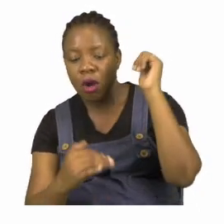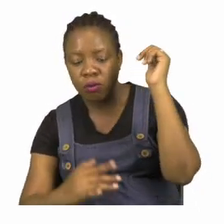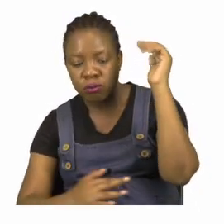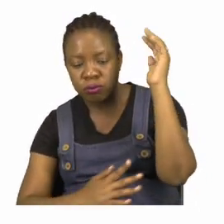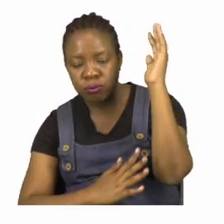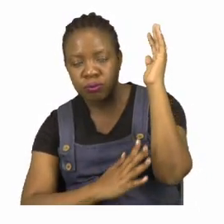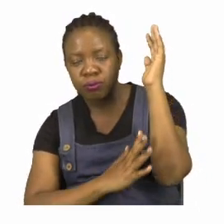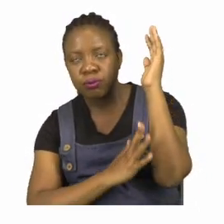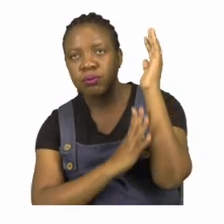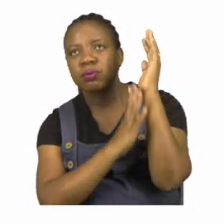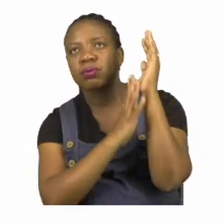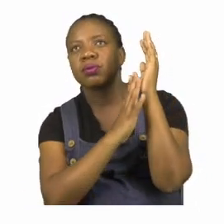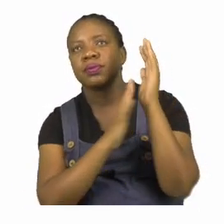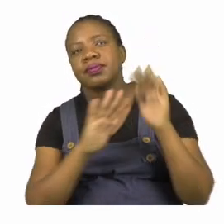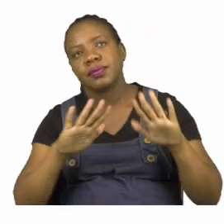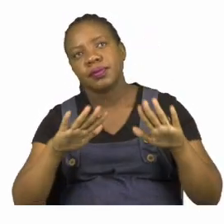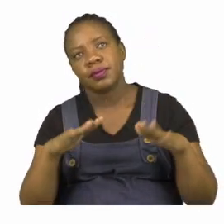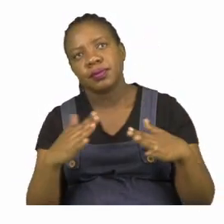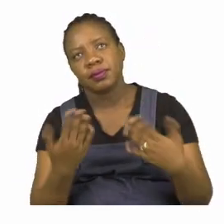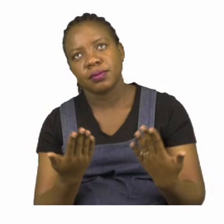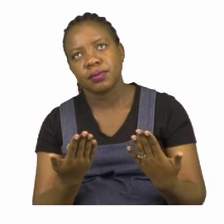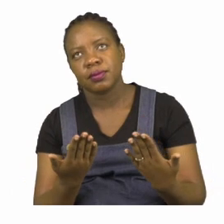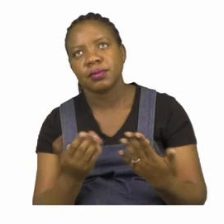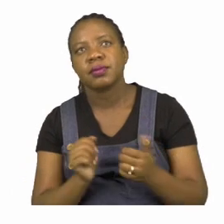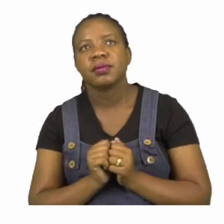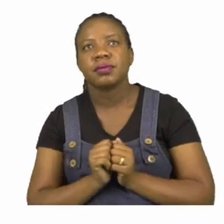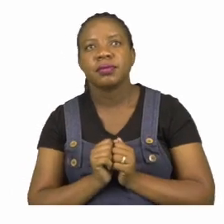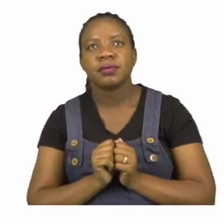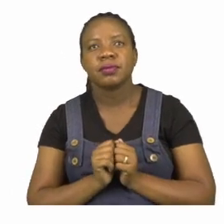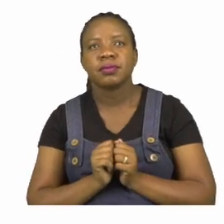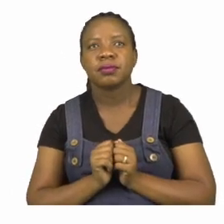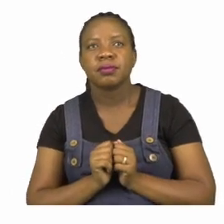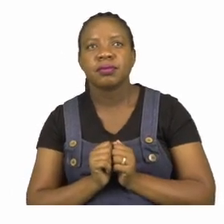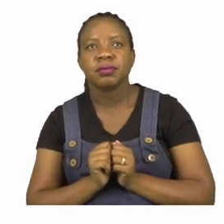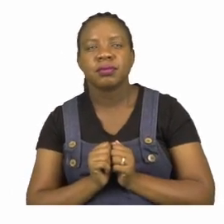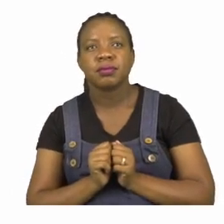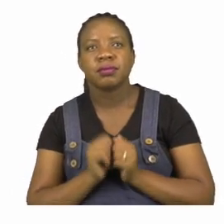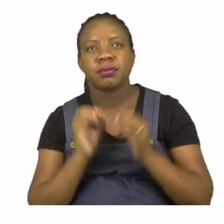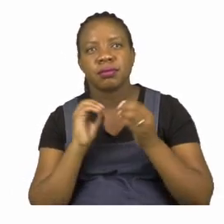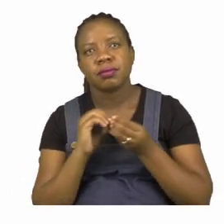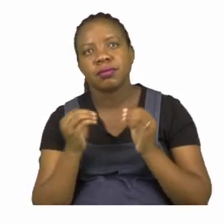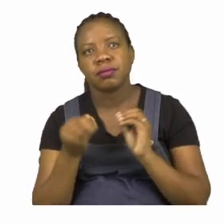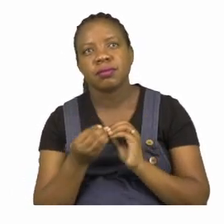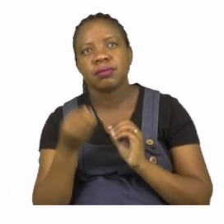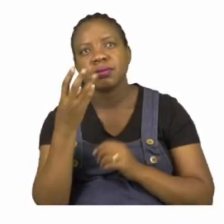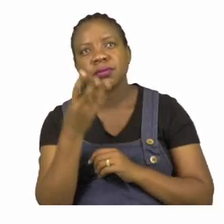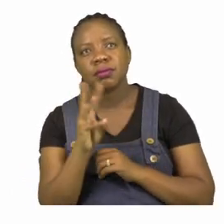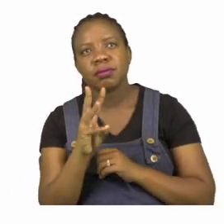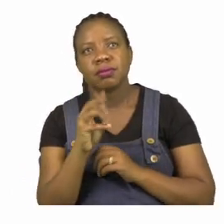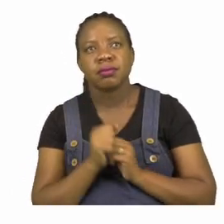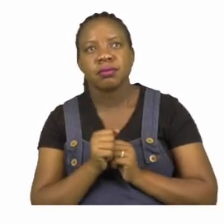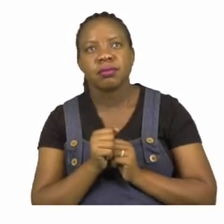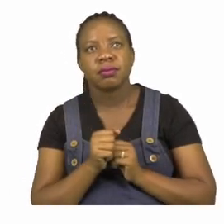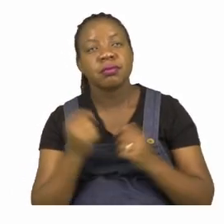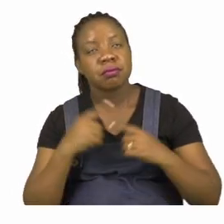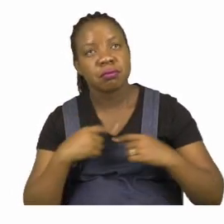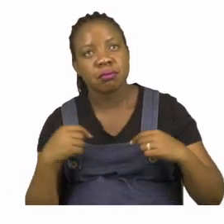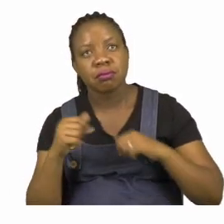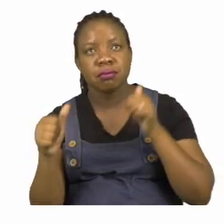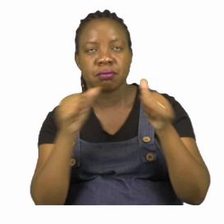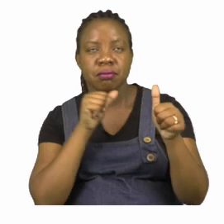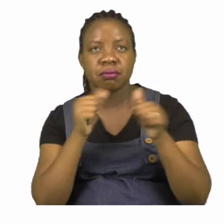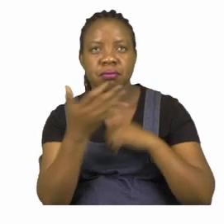transported by the dash. Number 6 says, we